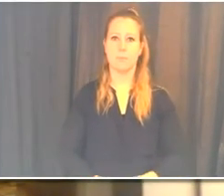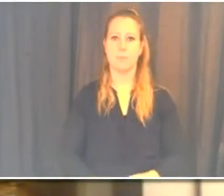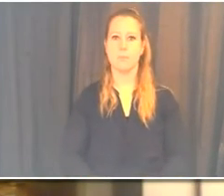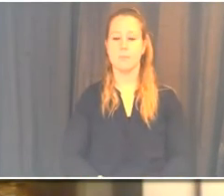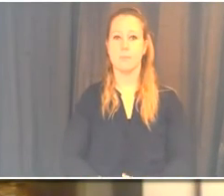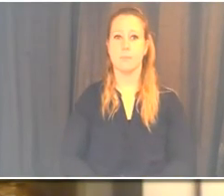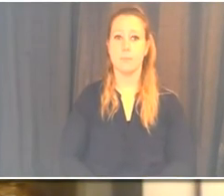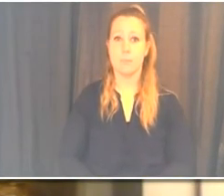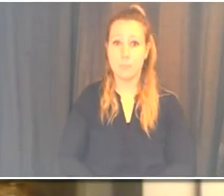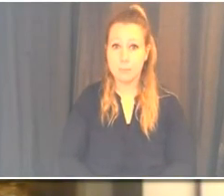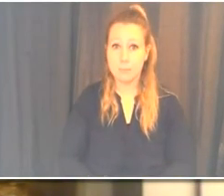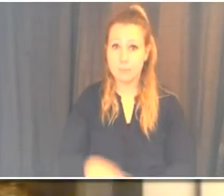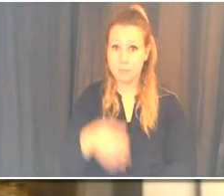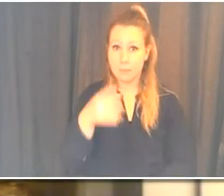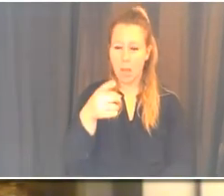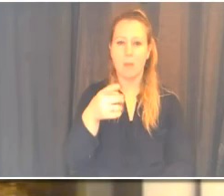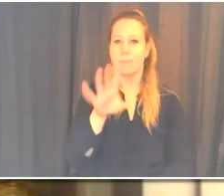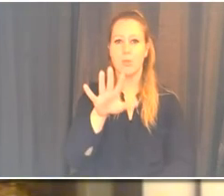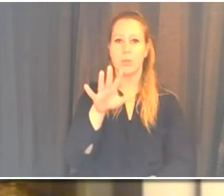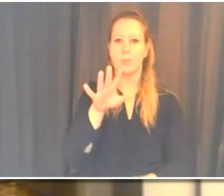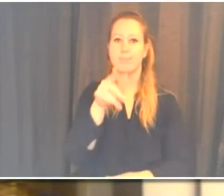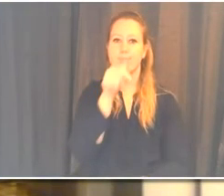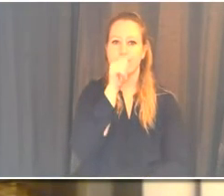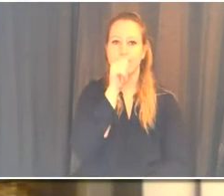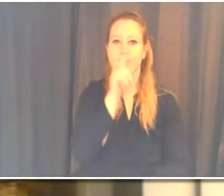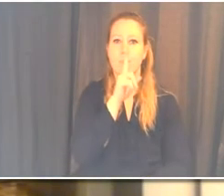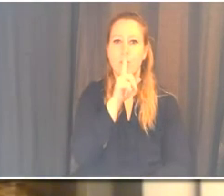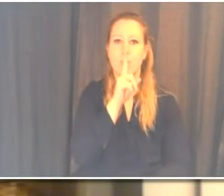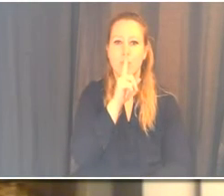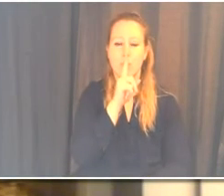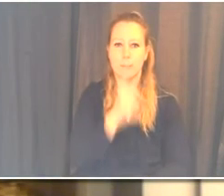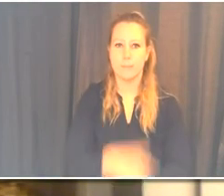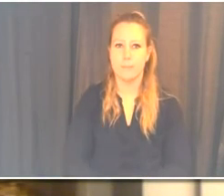oh are we just couldn't hear your volume